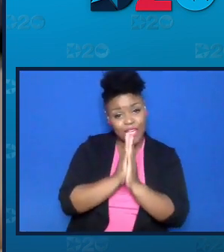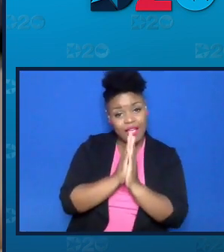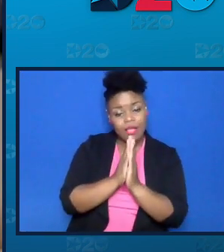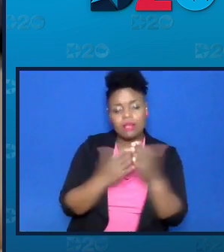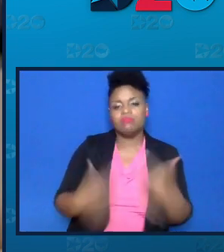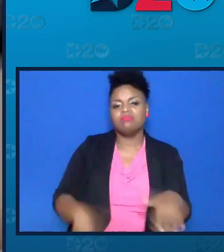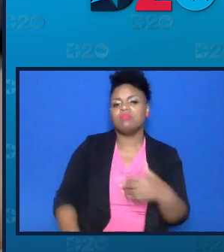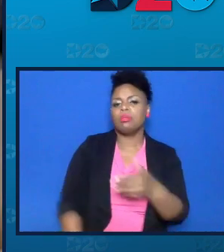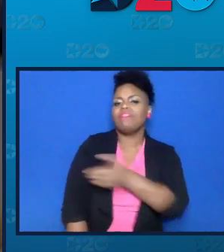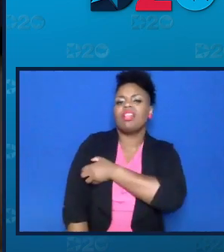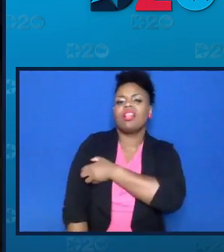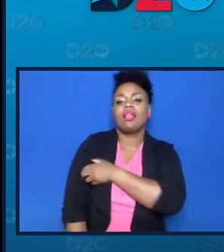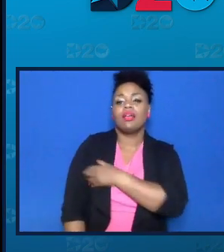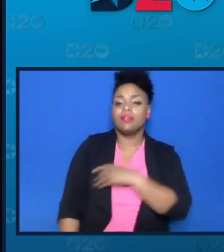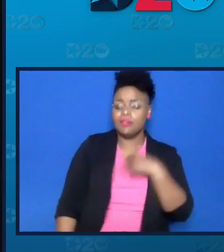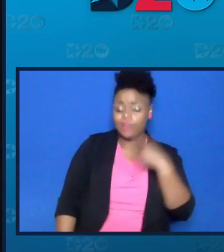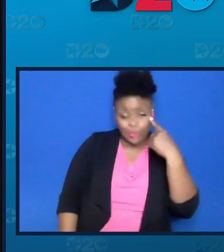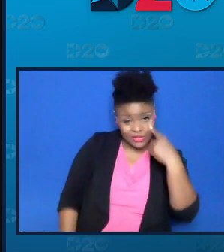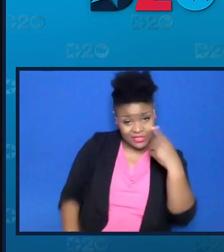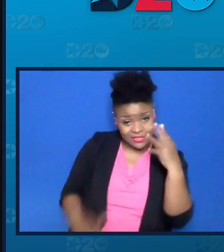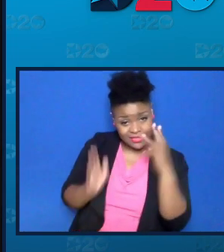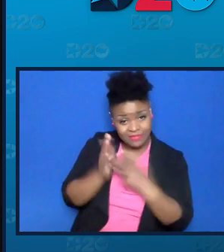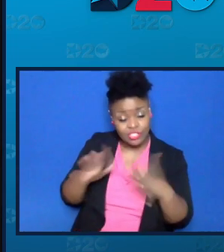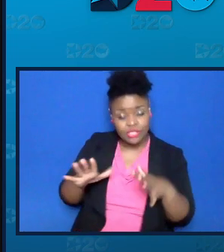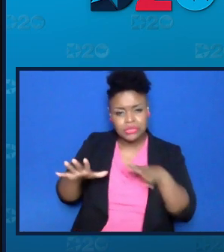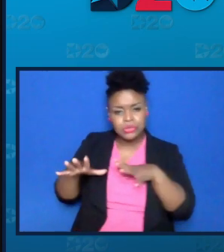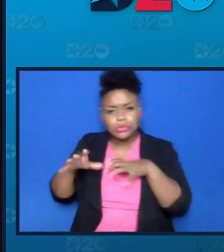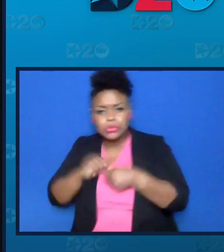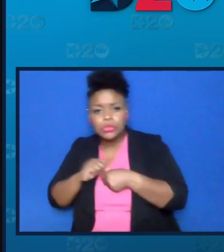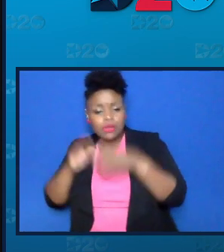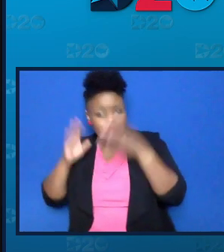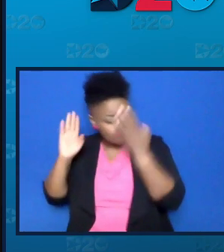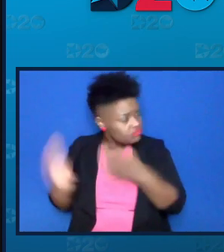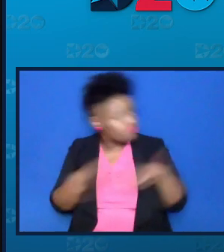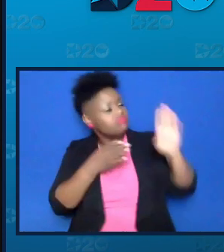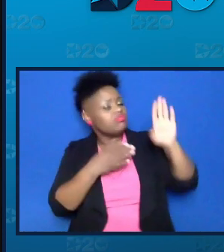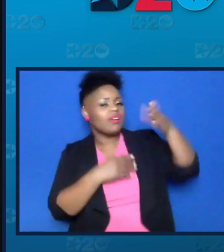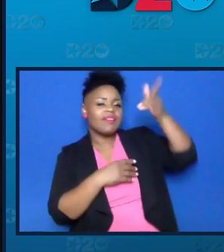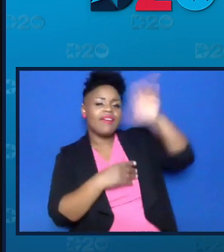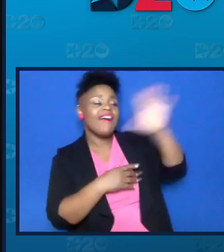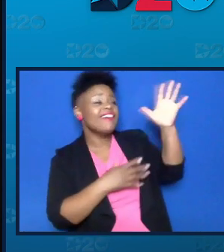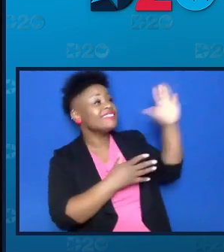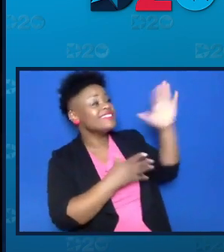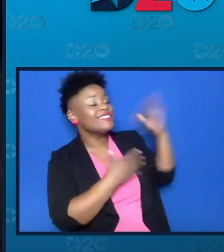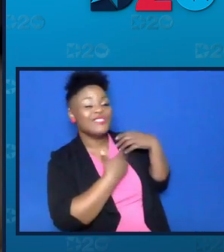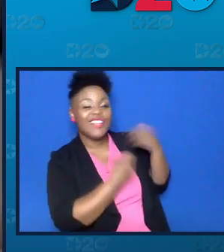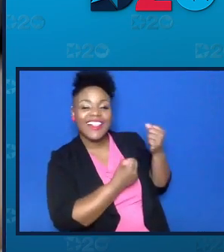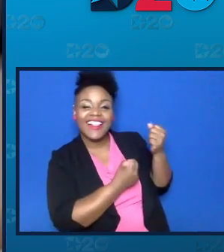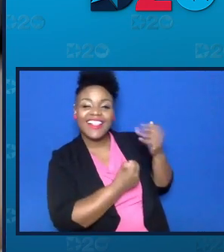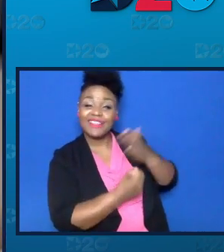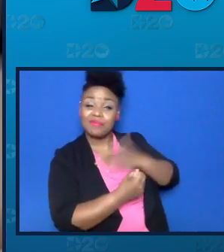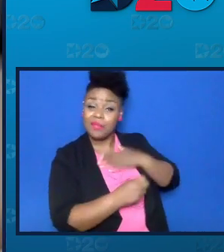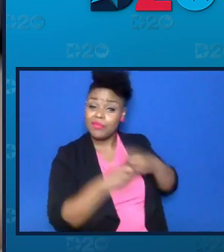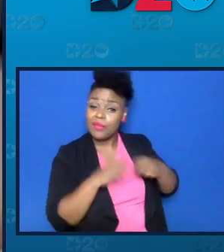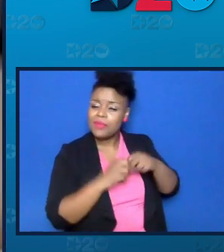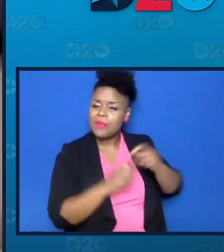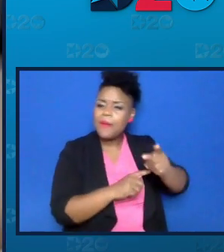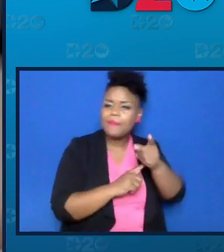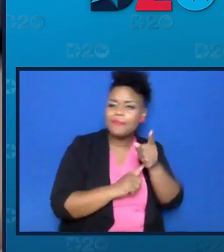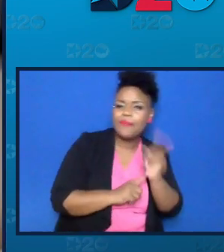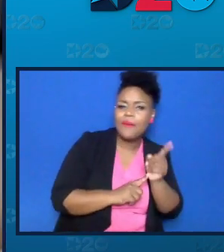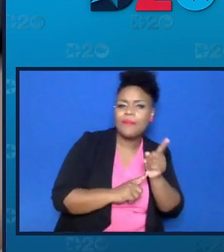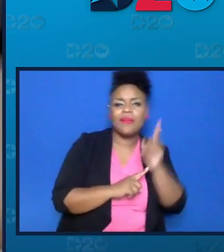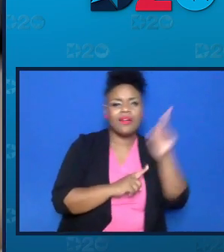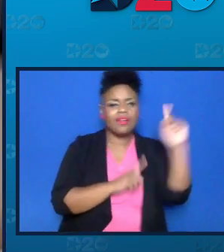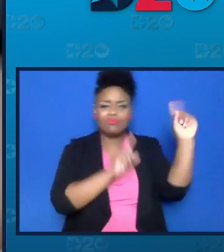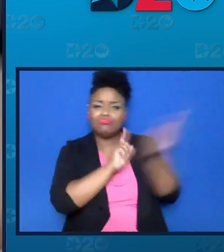turn to God for strength. Joe's comforted me in my toughest moments, as he has so many others. I'll never forget how Joe took